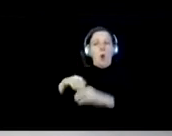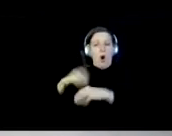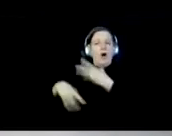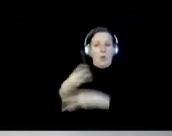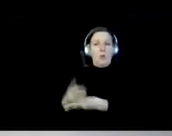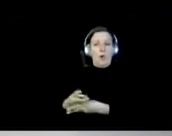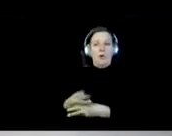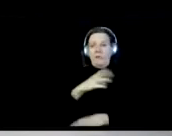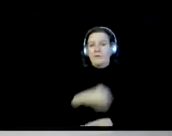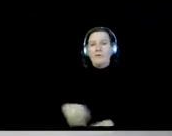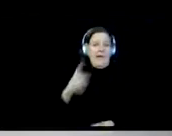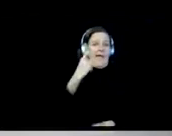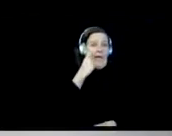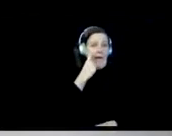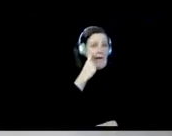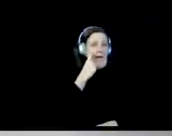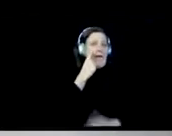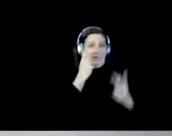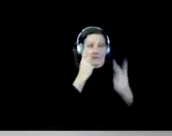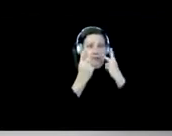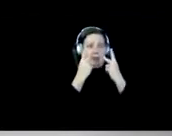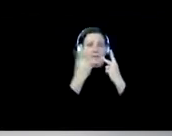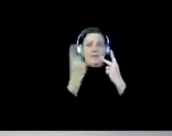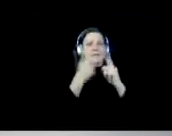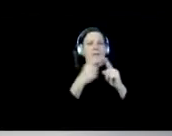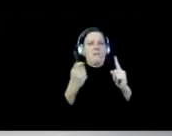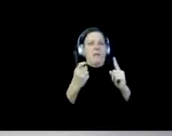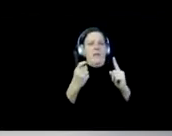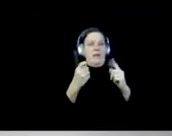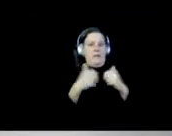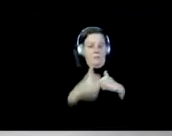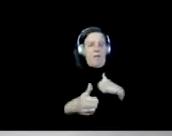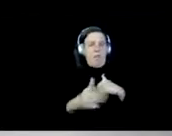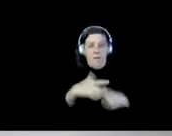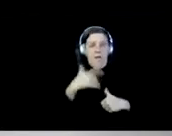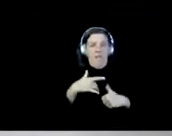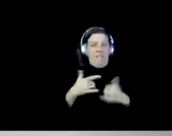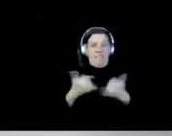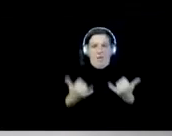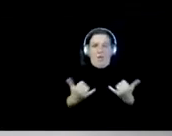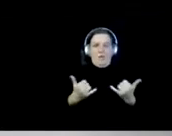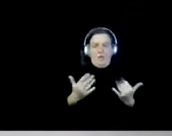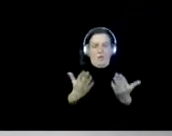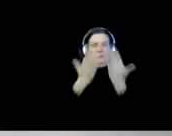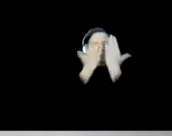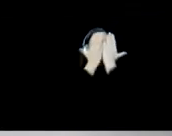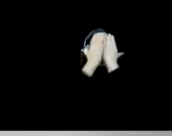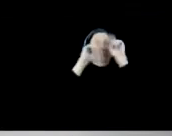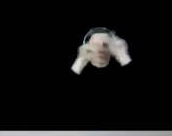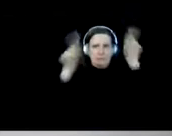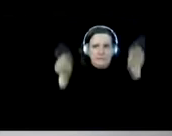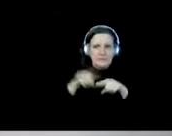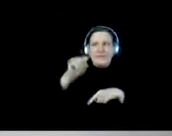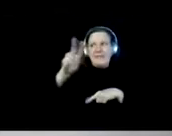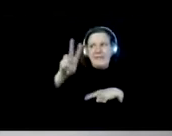witness to something from a distance where it feels immediate because you're looking at it on a screen, be it your television or your phone, but it's